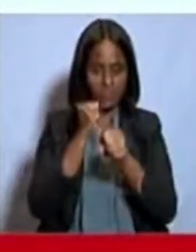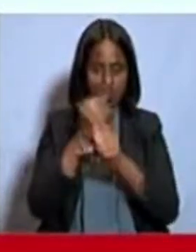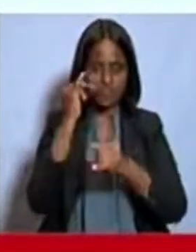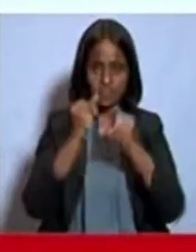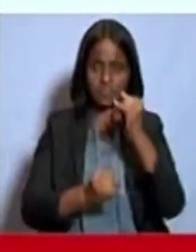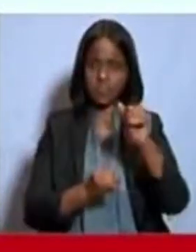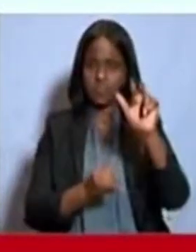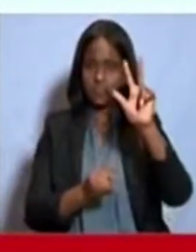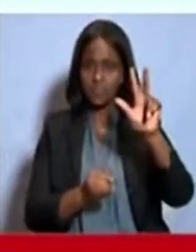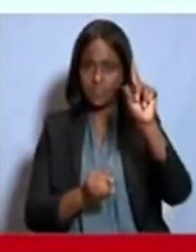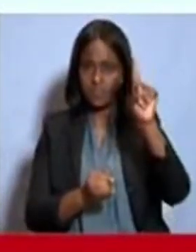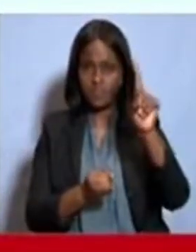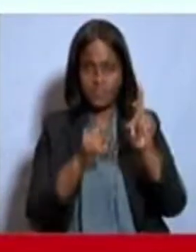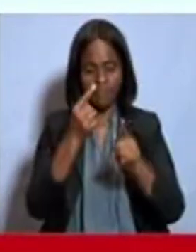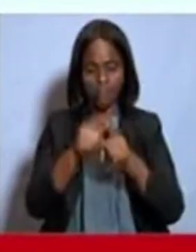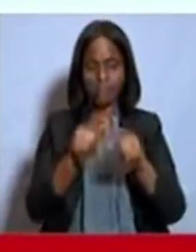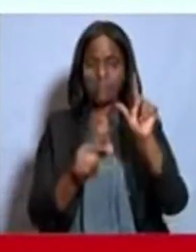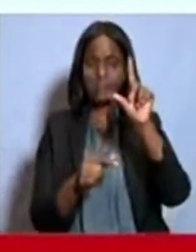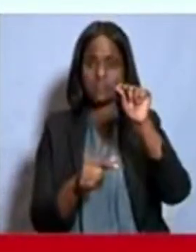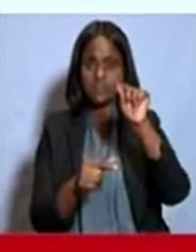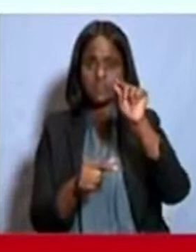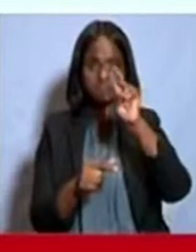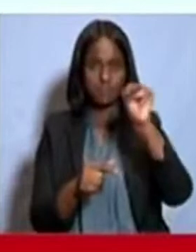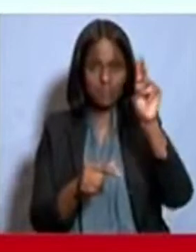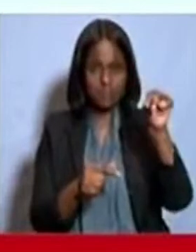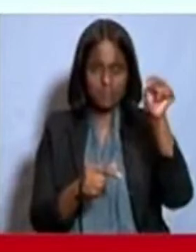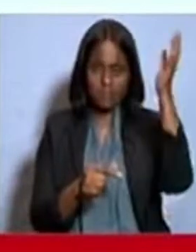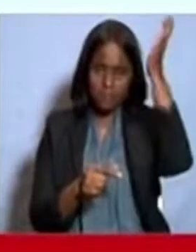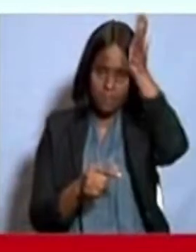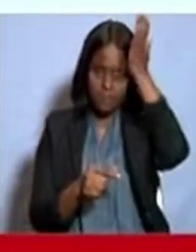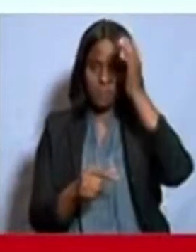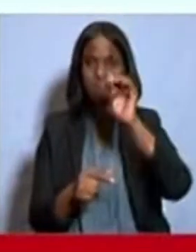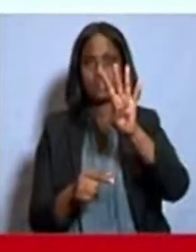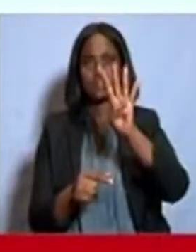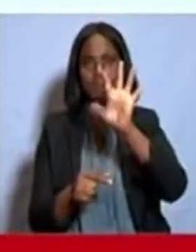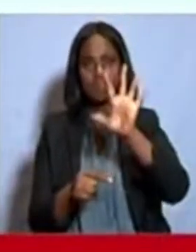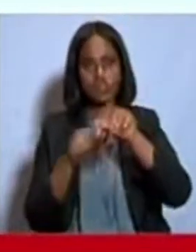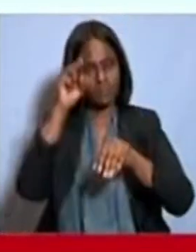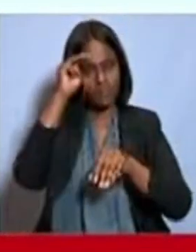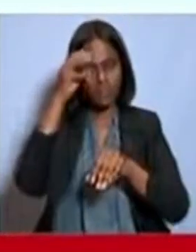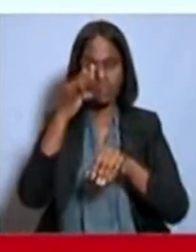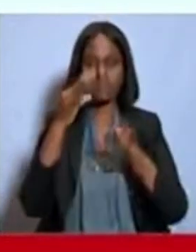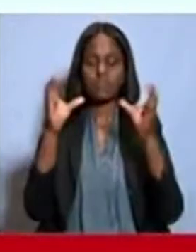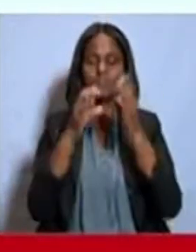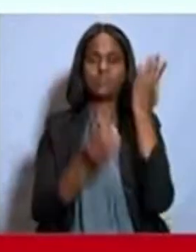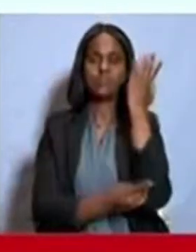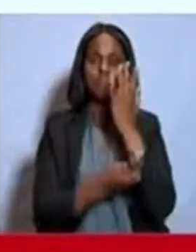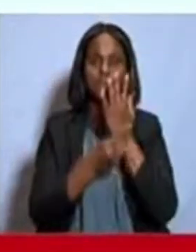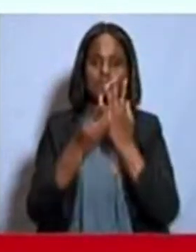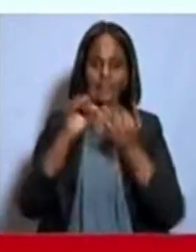December 2022. Head 45, Ministry of Community Development and Social Services.